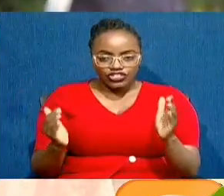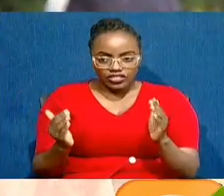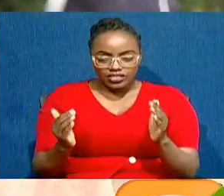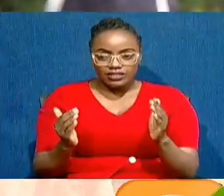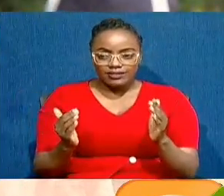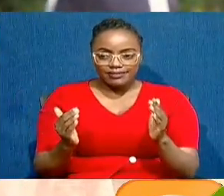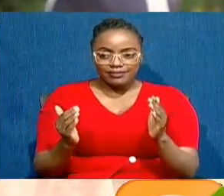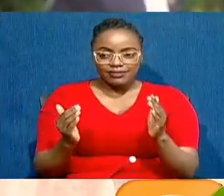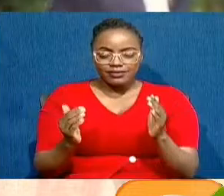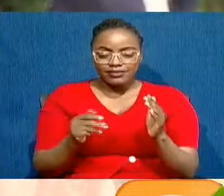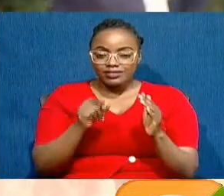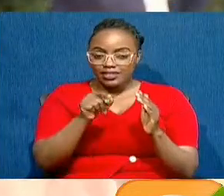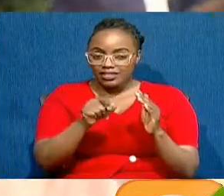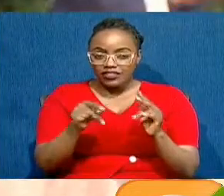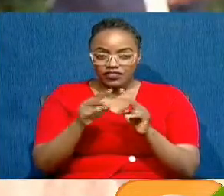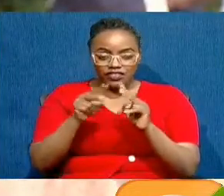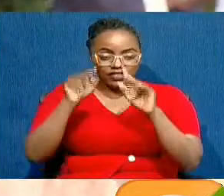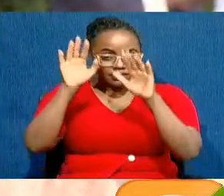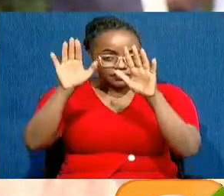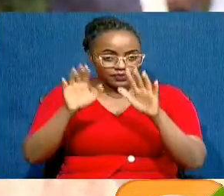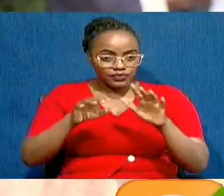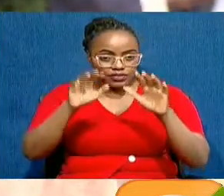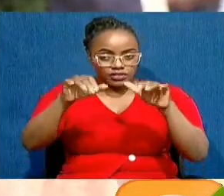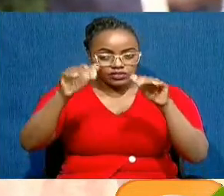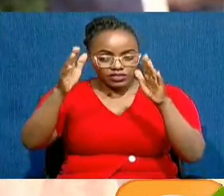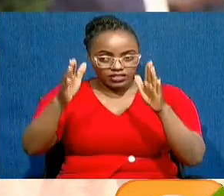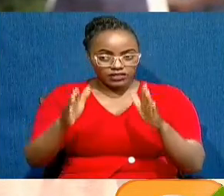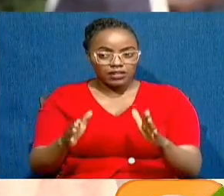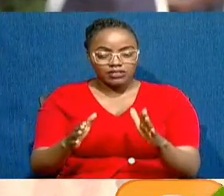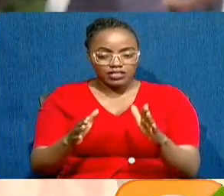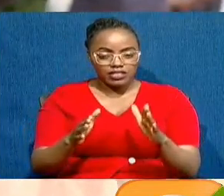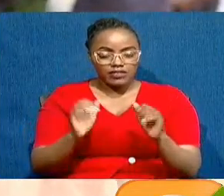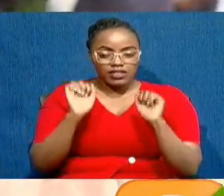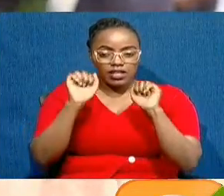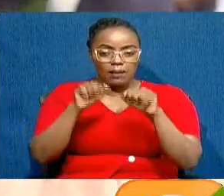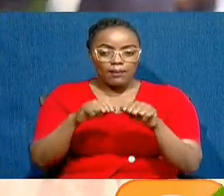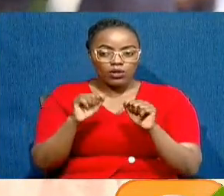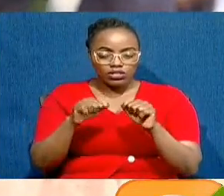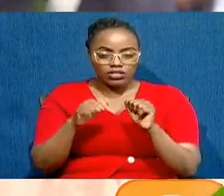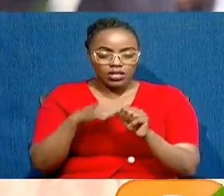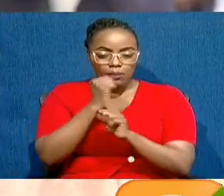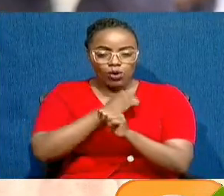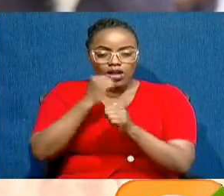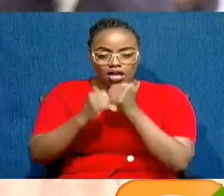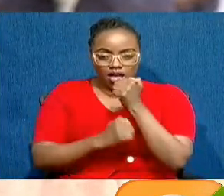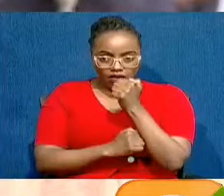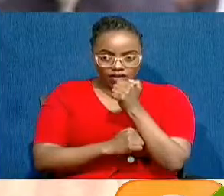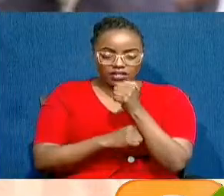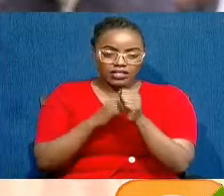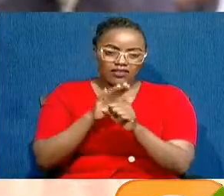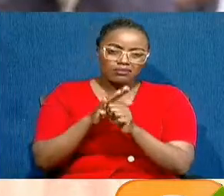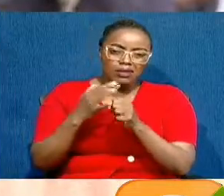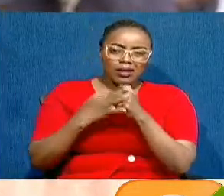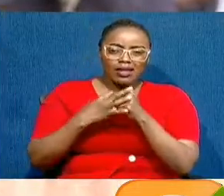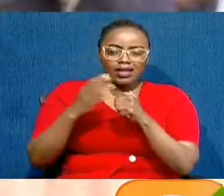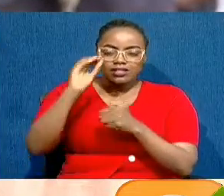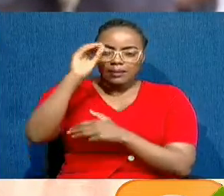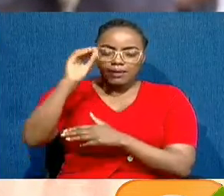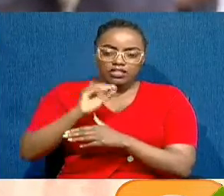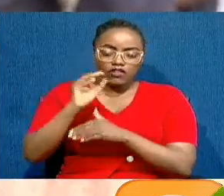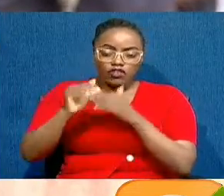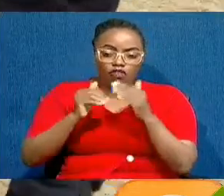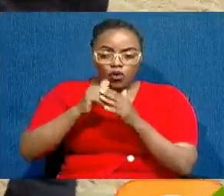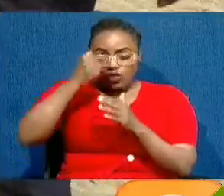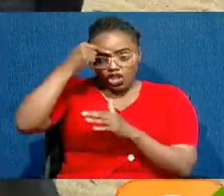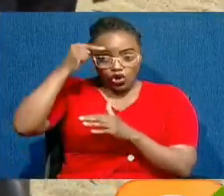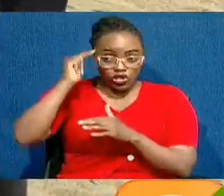And it's very useful for the farmers. They are able to harvest as much as, say, 80% of the